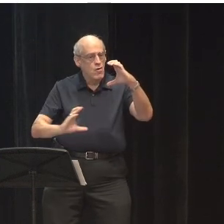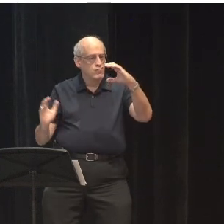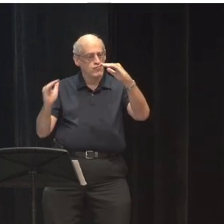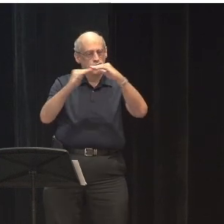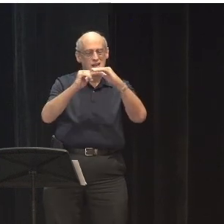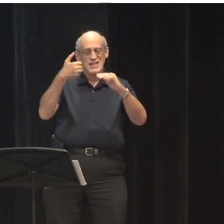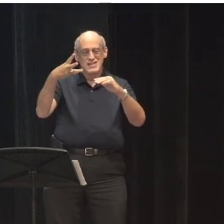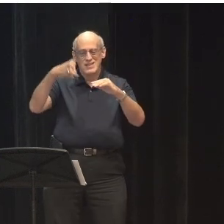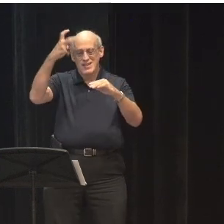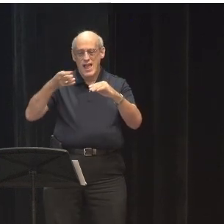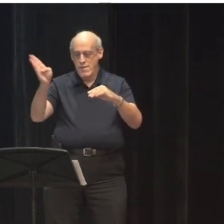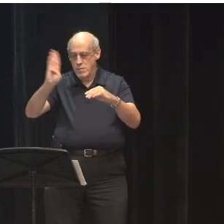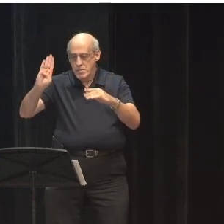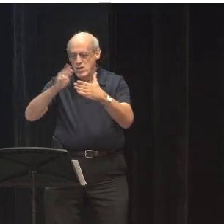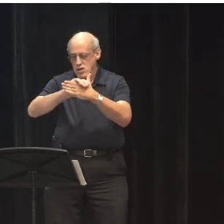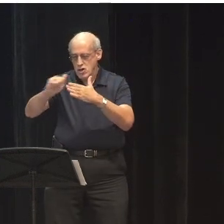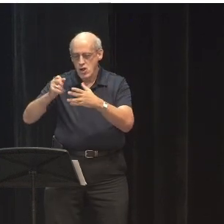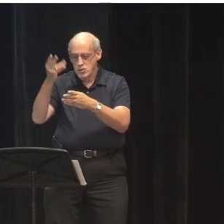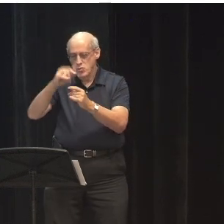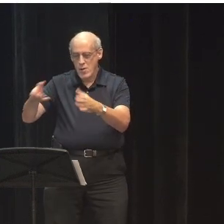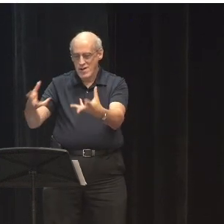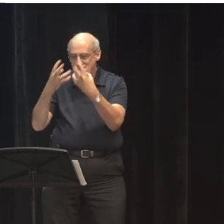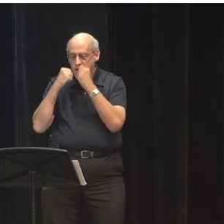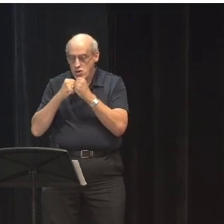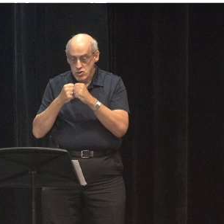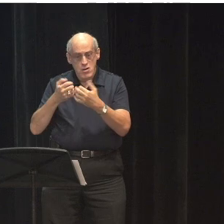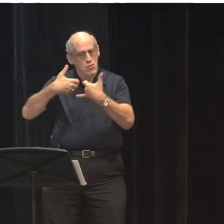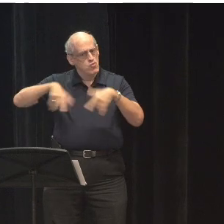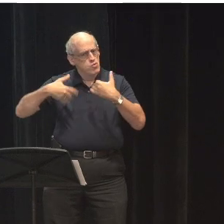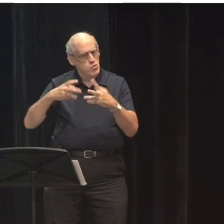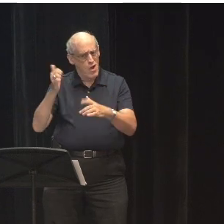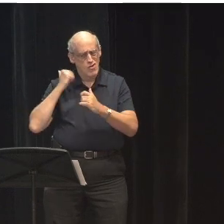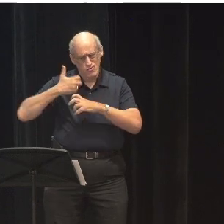almost $16.5 billion in property value. Major transit centers, including the